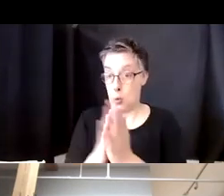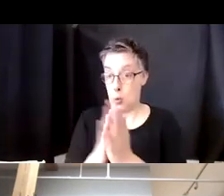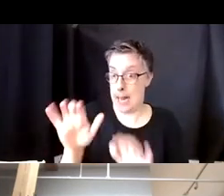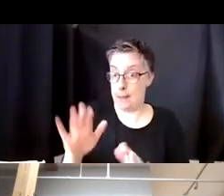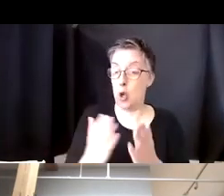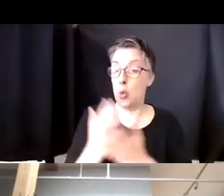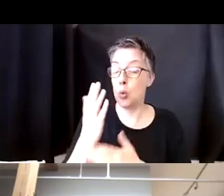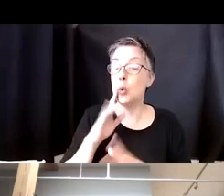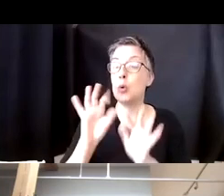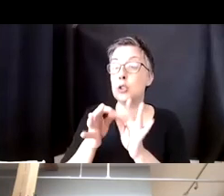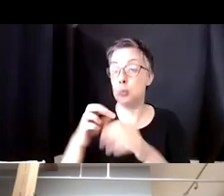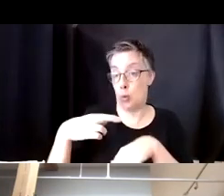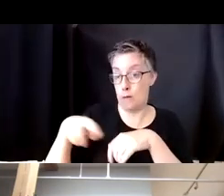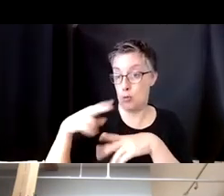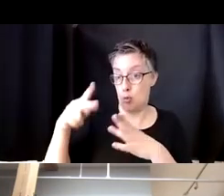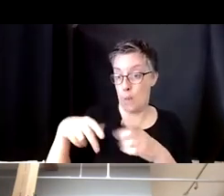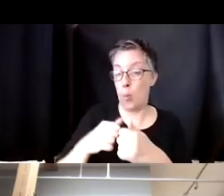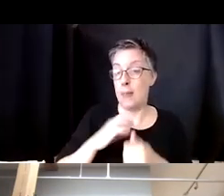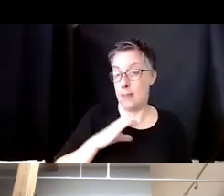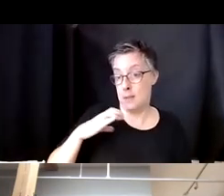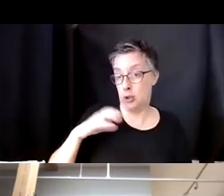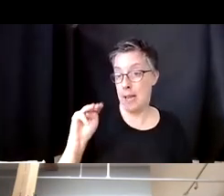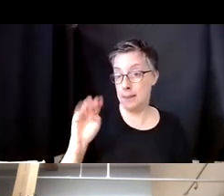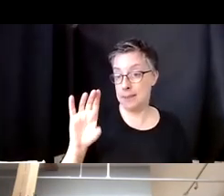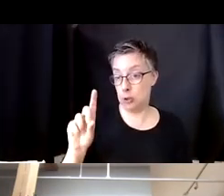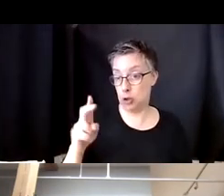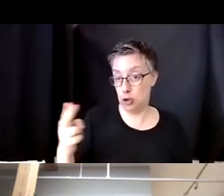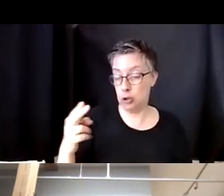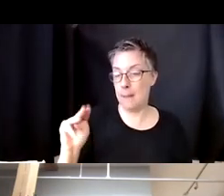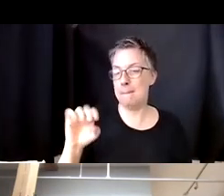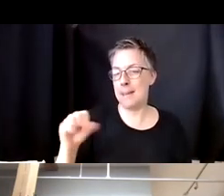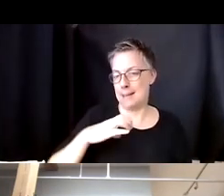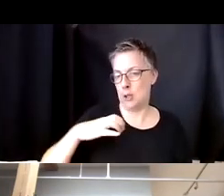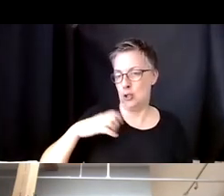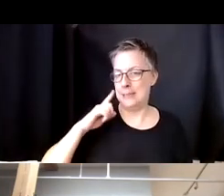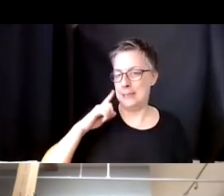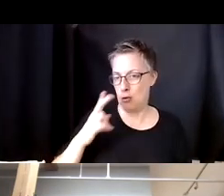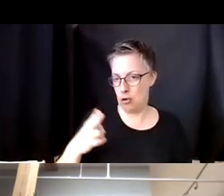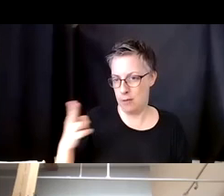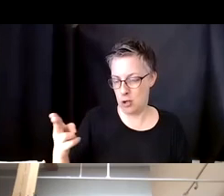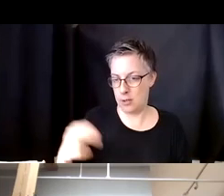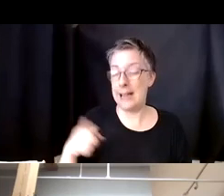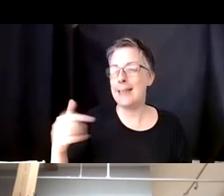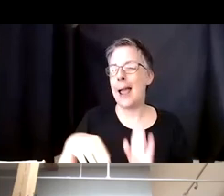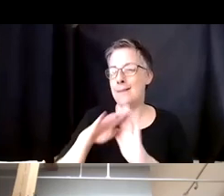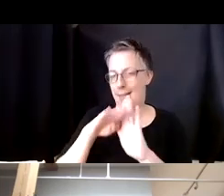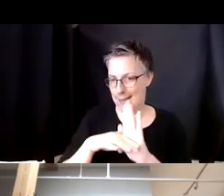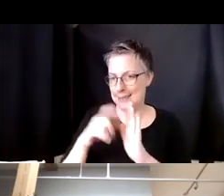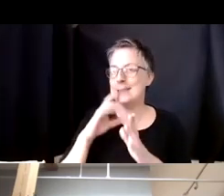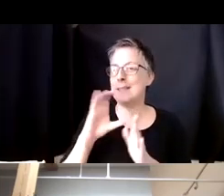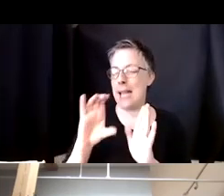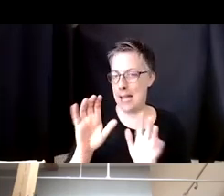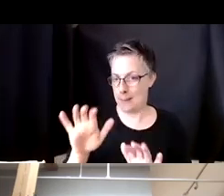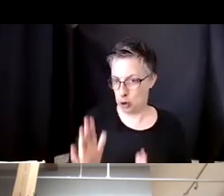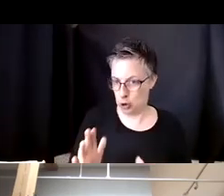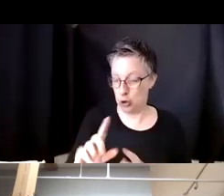the interpreter referral program with the Mass Commission for the Deaf and Hard of Hearing. They have a list of captioners, and so when you